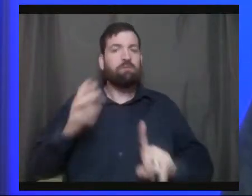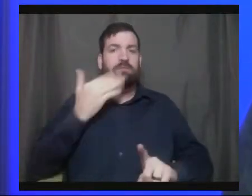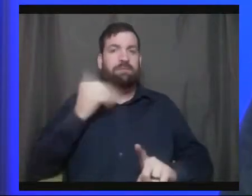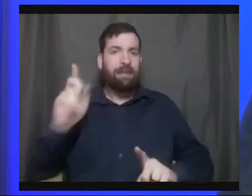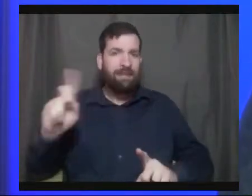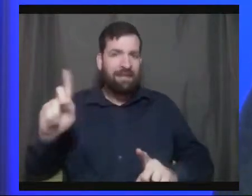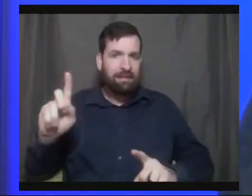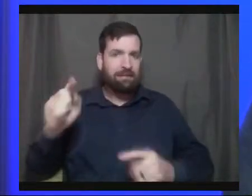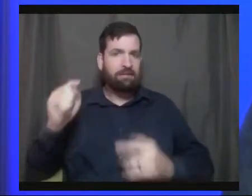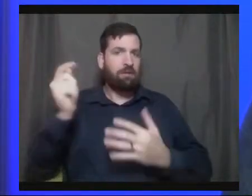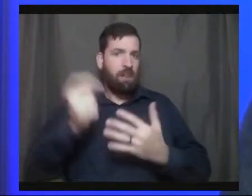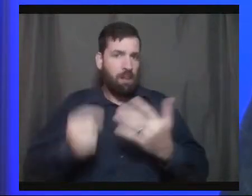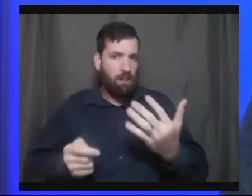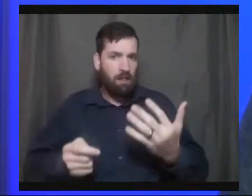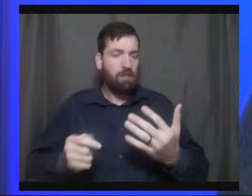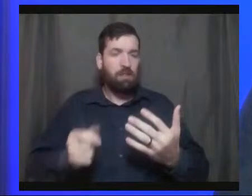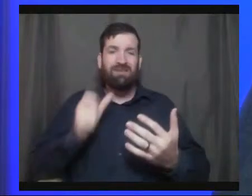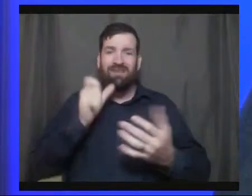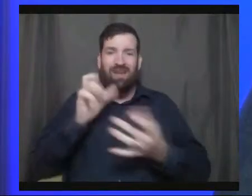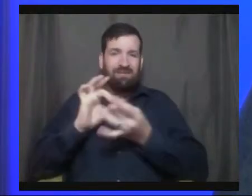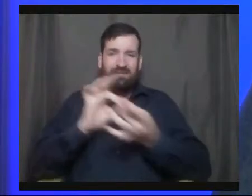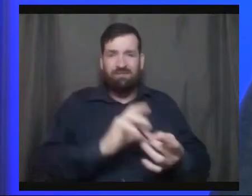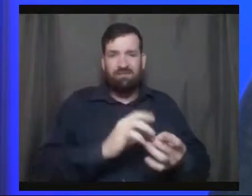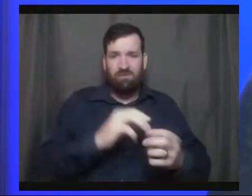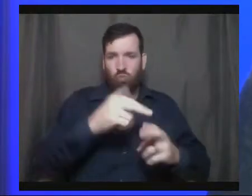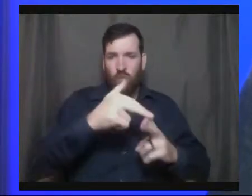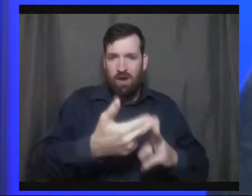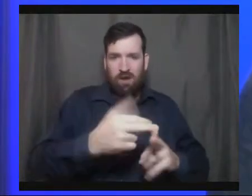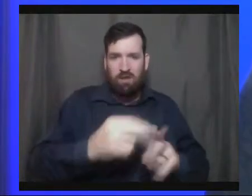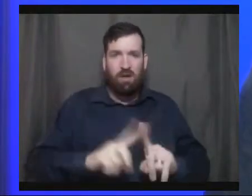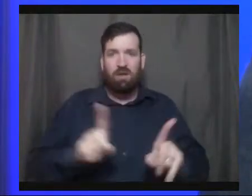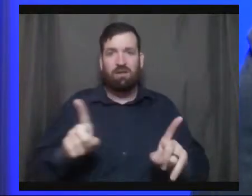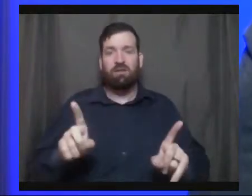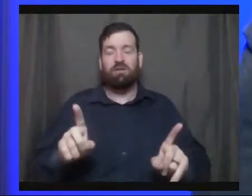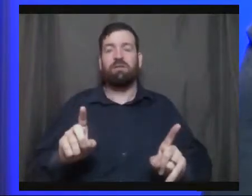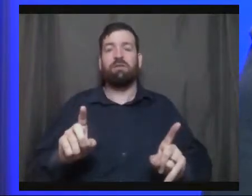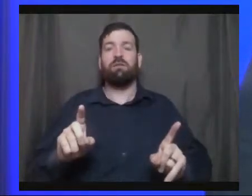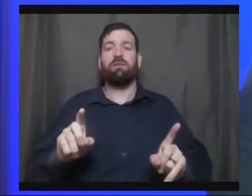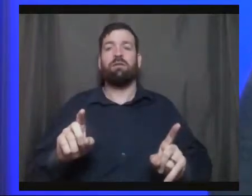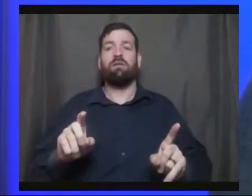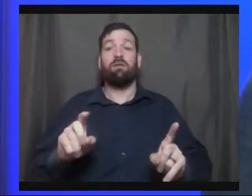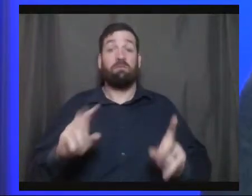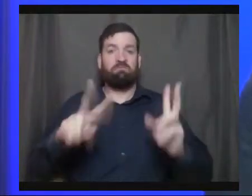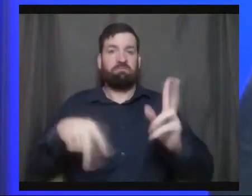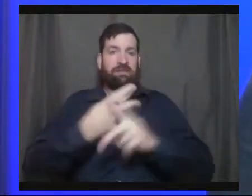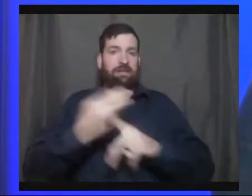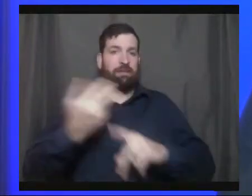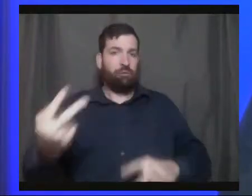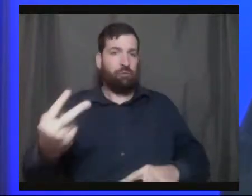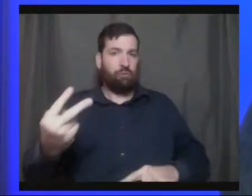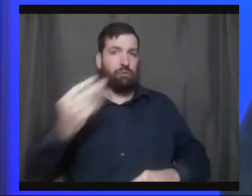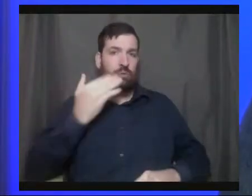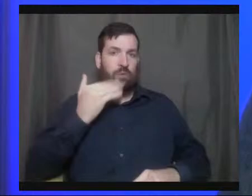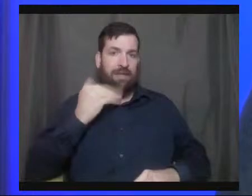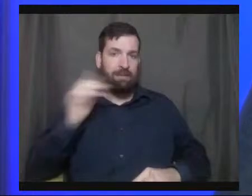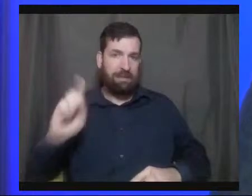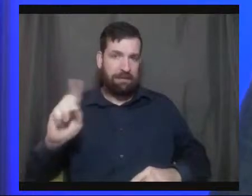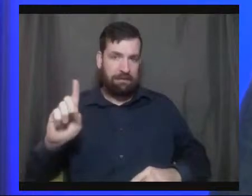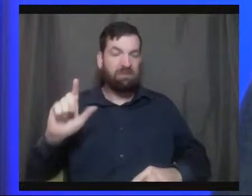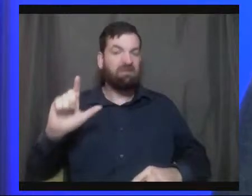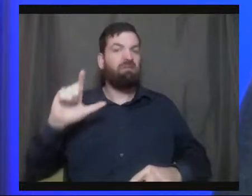wasn't necessarily weight related in any way. It was just type 2 diabetes that, came on later on.